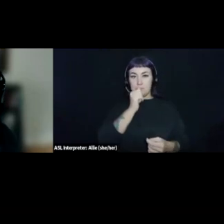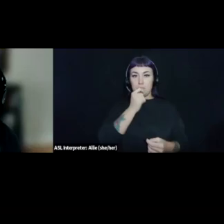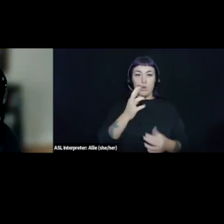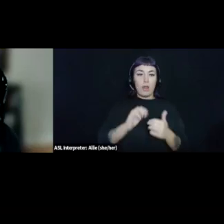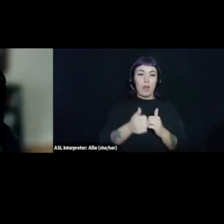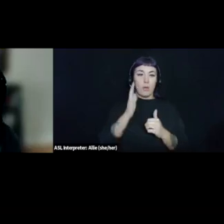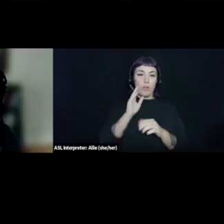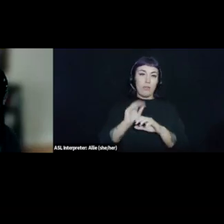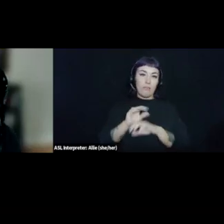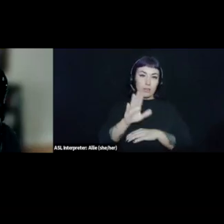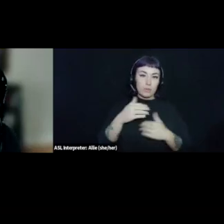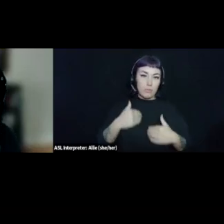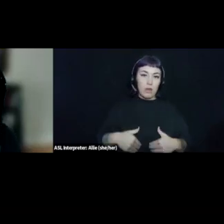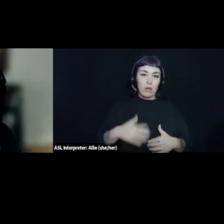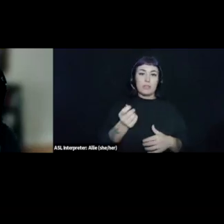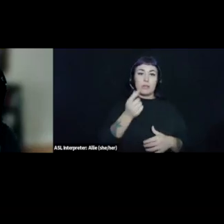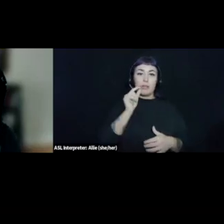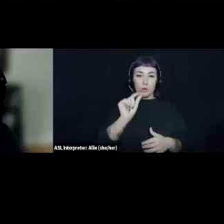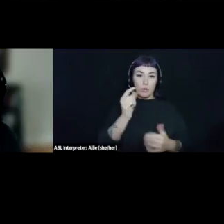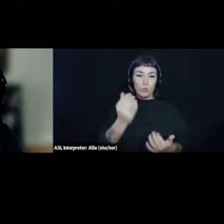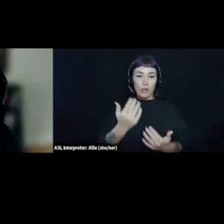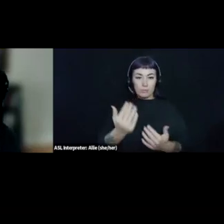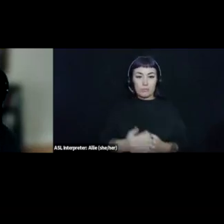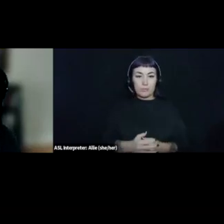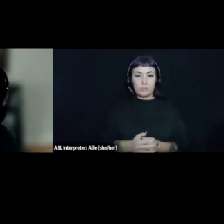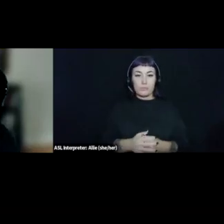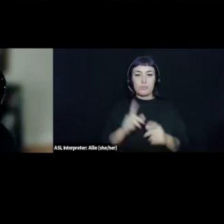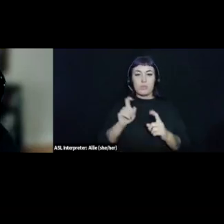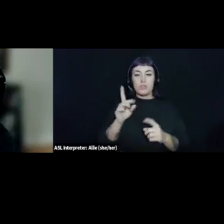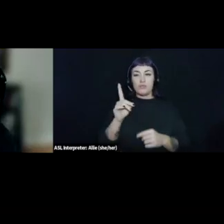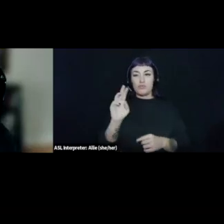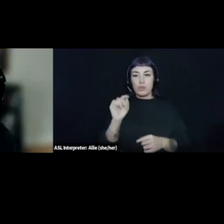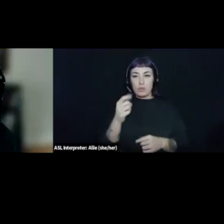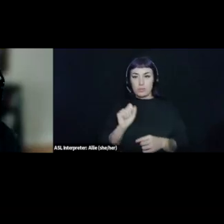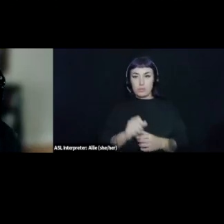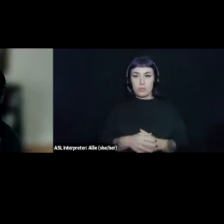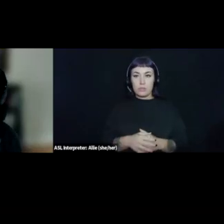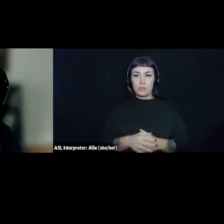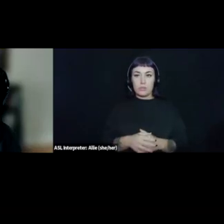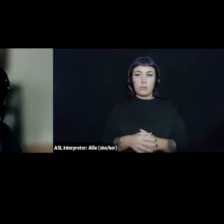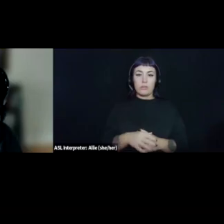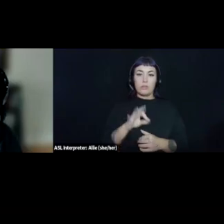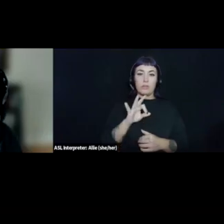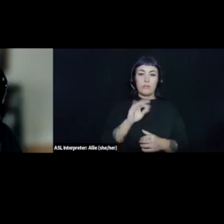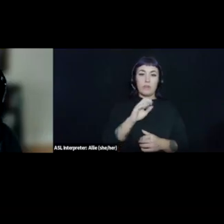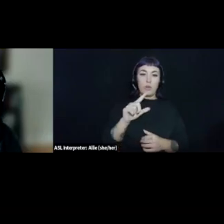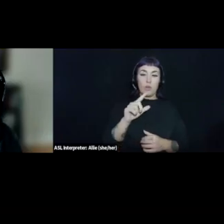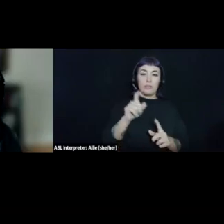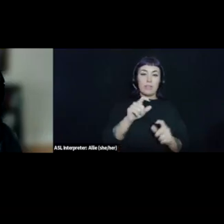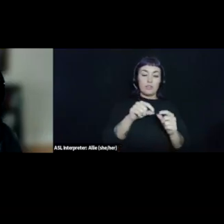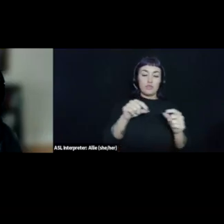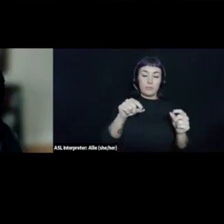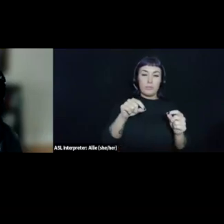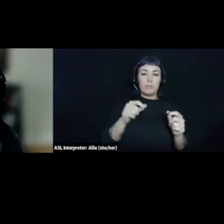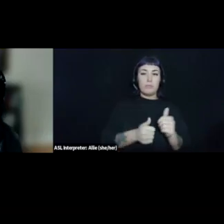how it's going to affect you, just take a little first and wait. Testing your drugs, both with fentanyl test strips,